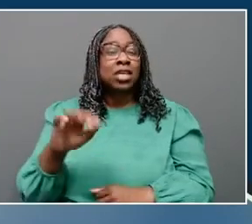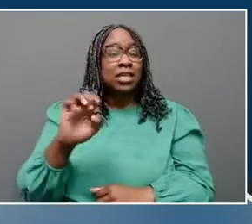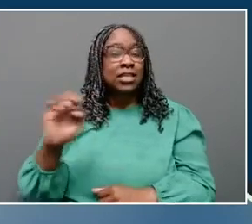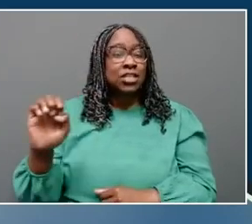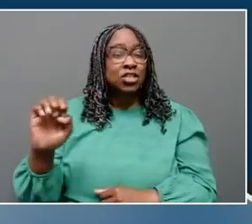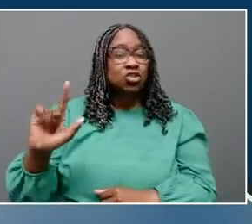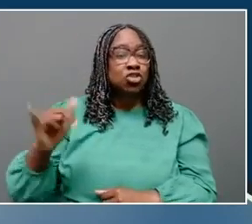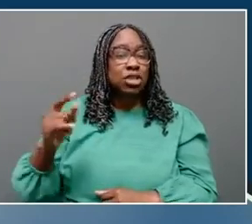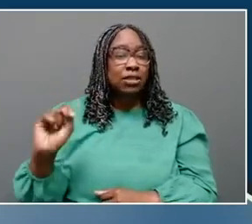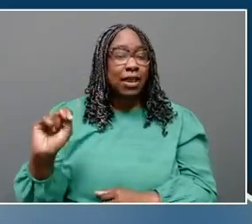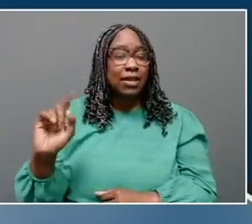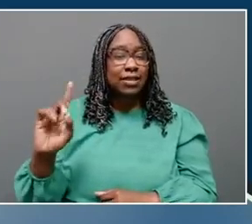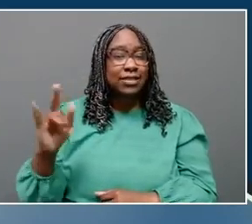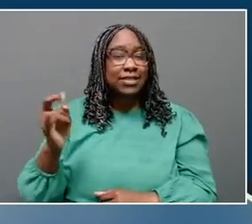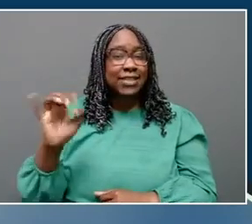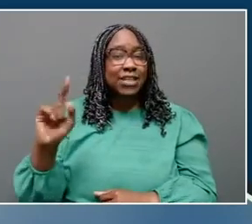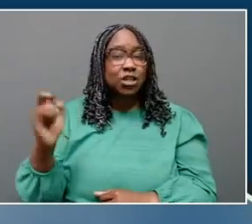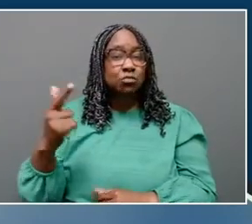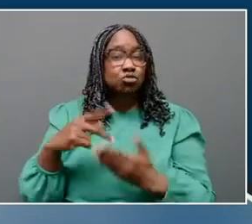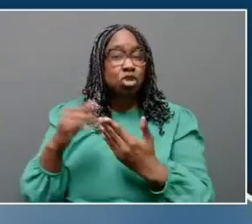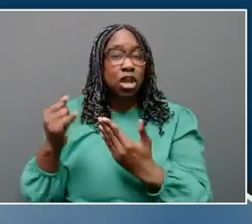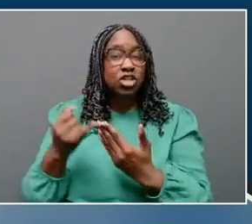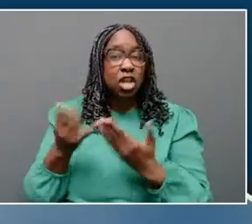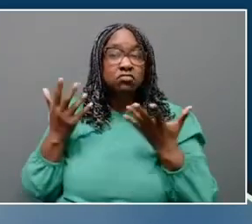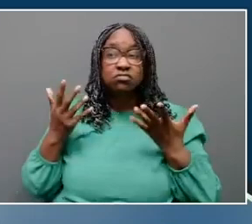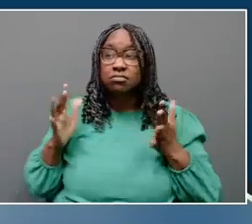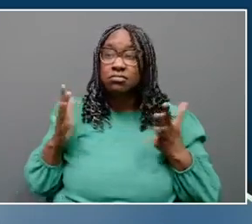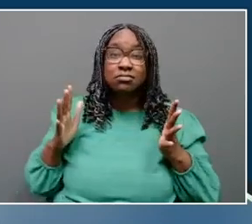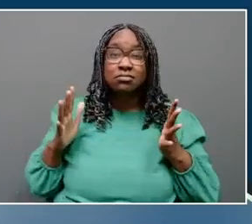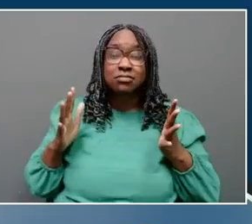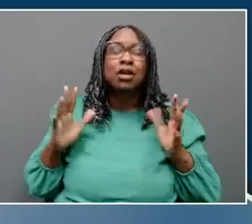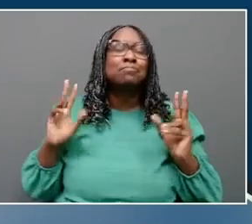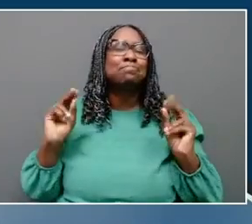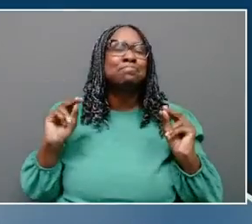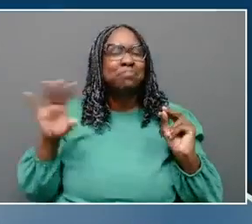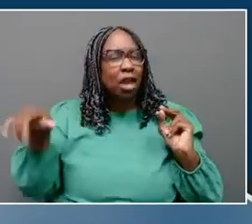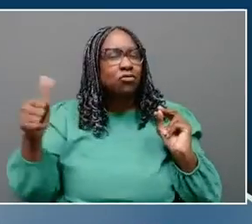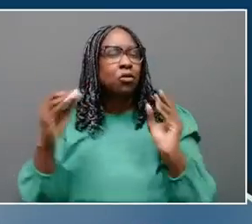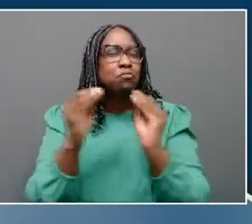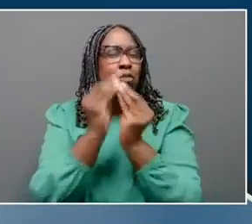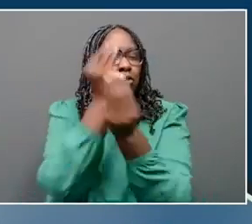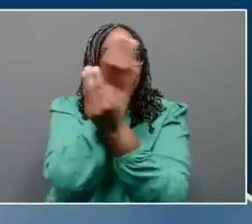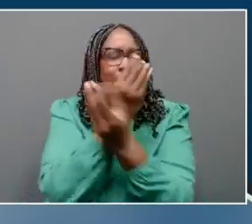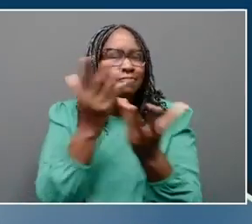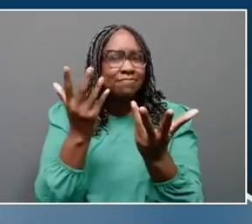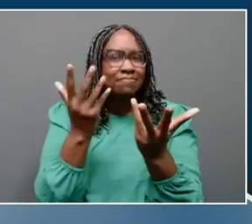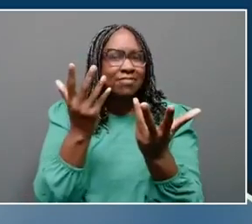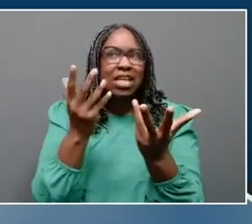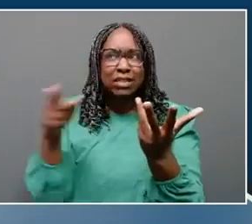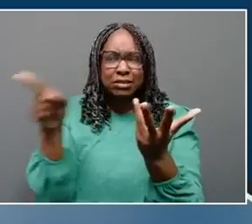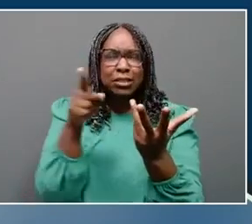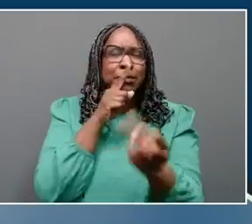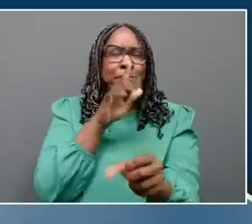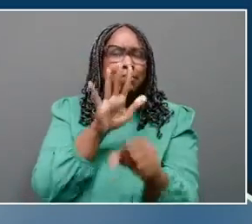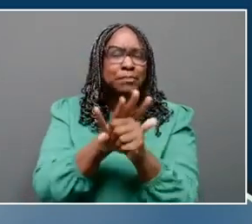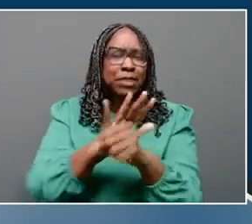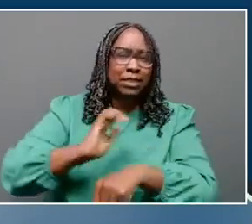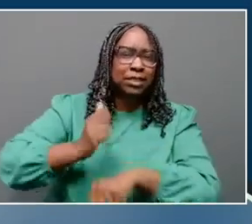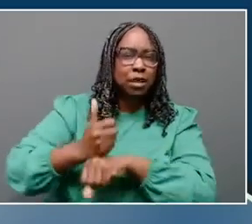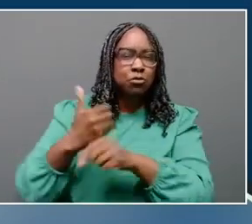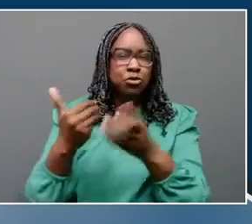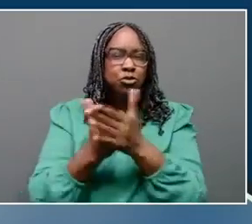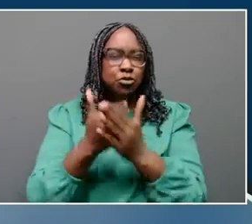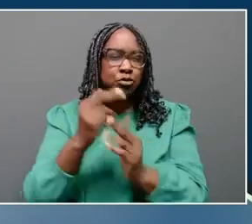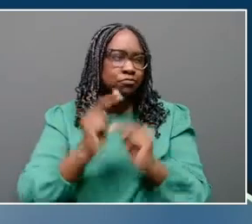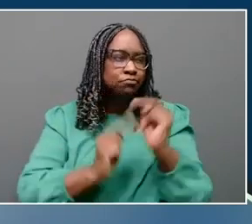the only news today related to our commitment in building new sites and developing them to be ready for business. Over